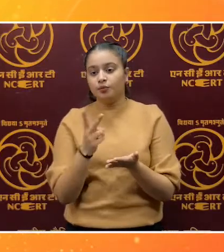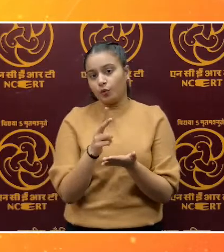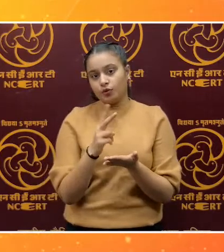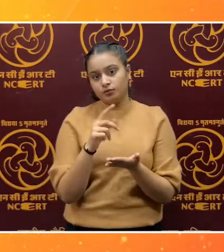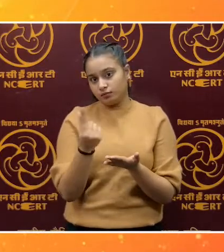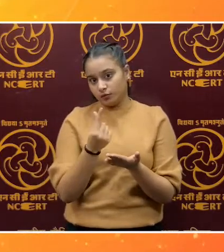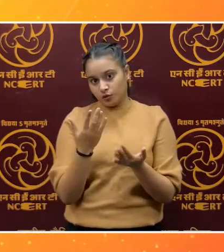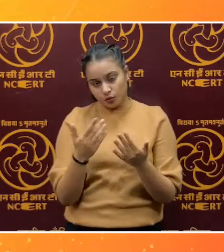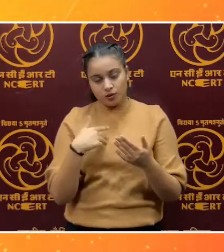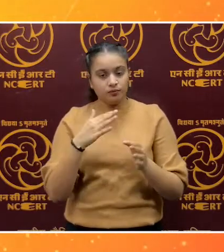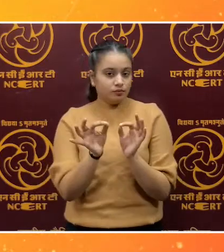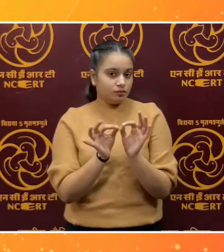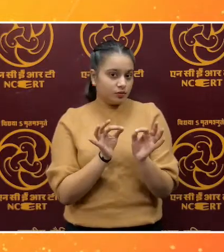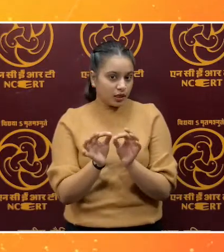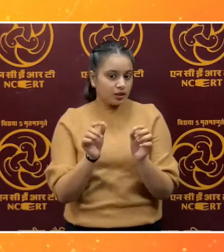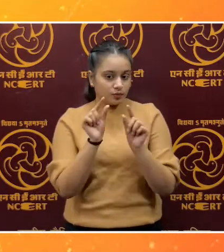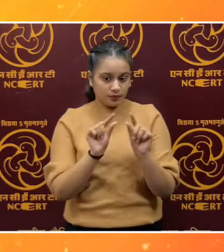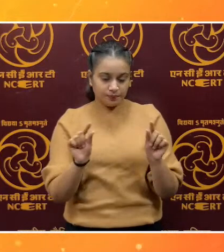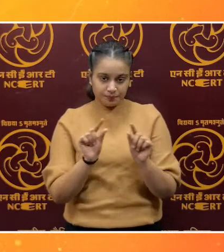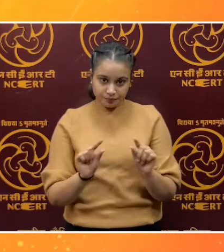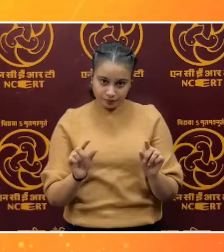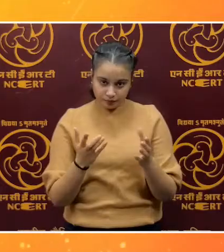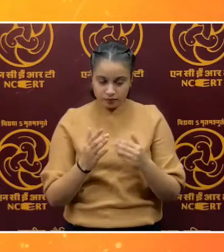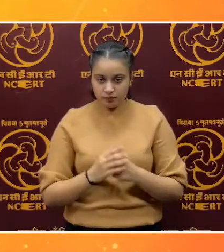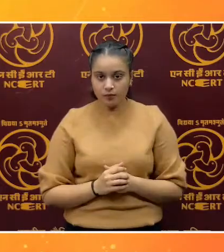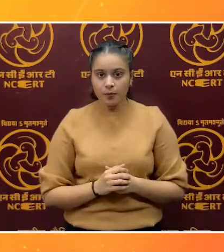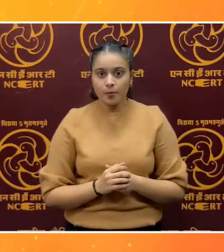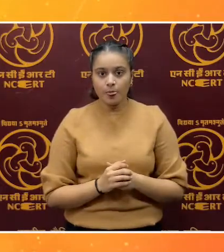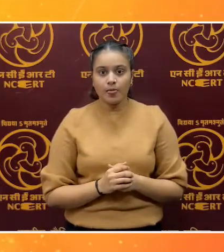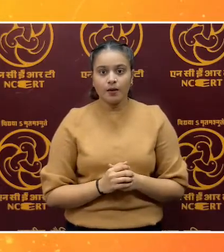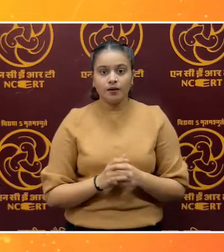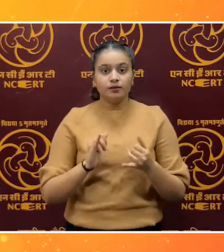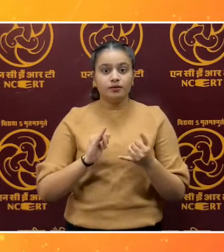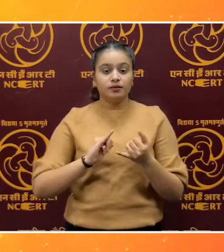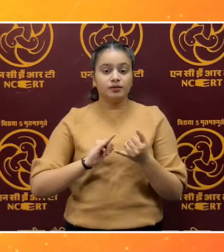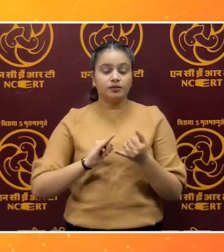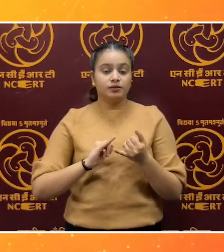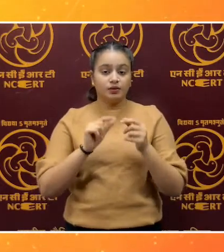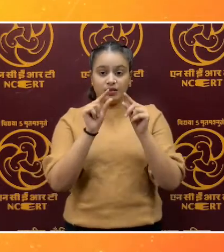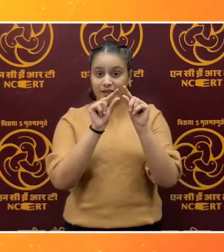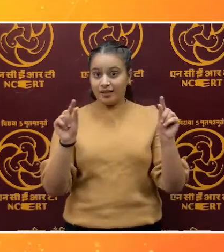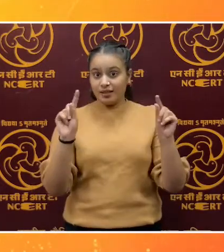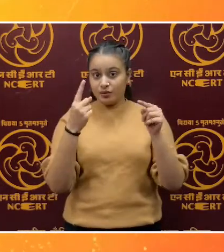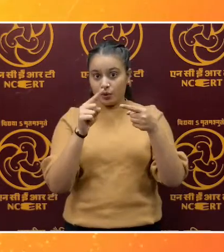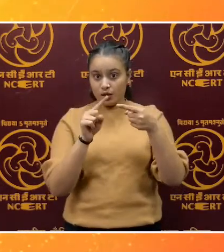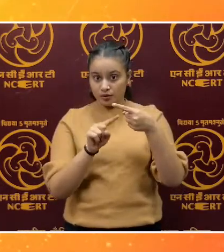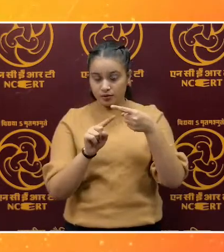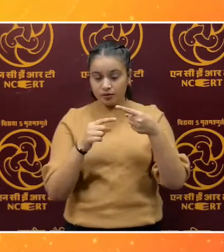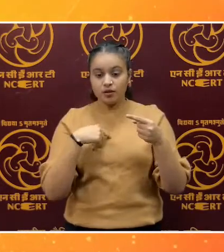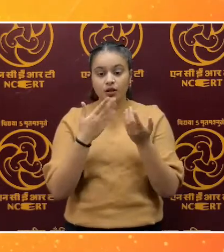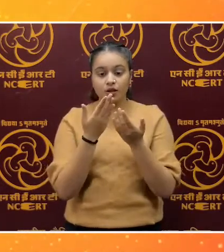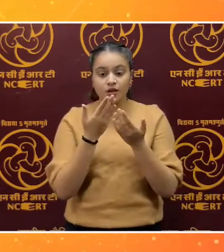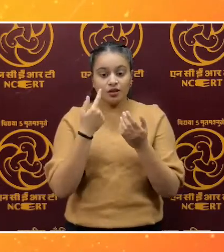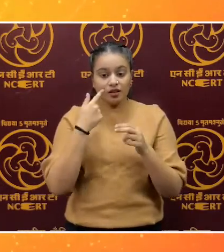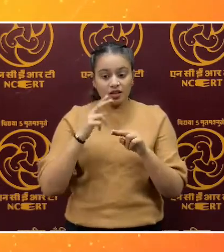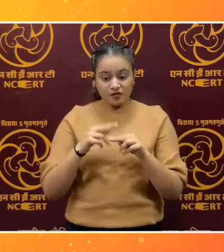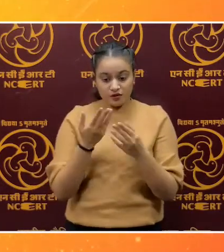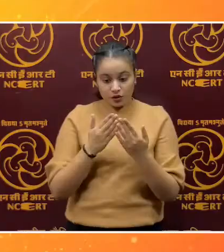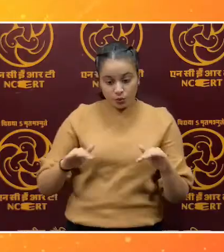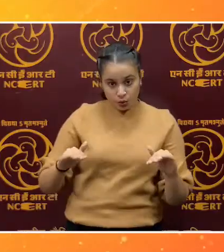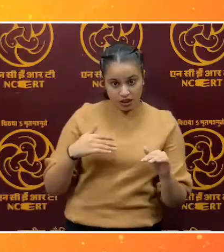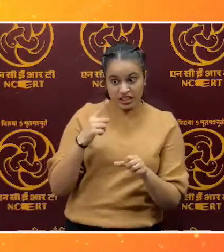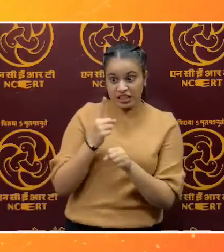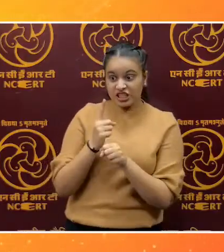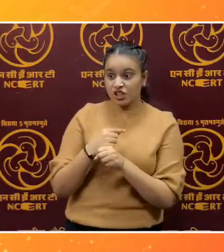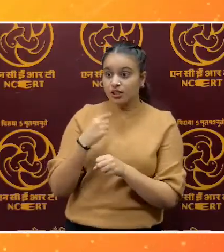So I would explain each one of them. Like stand upright. So if you see the teacher, the children, they just stand upright